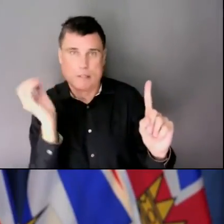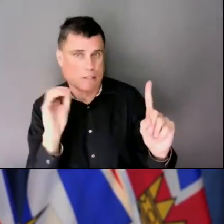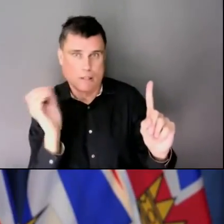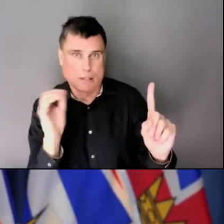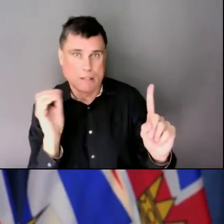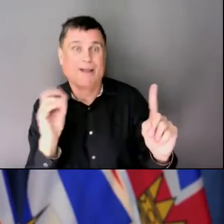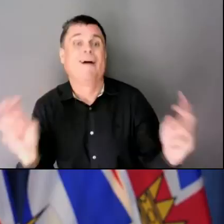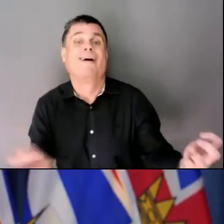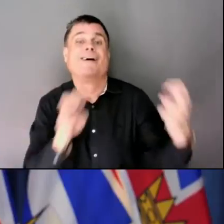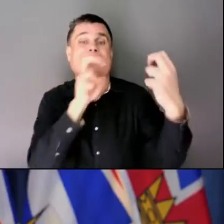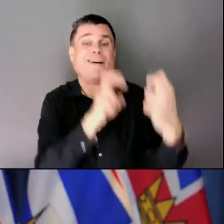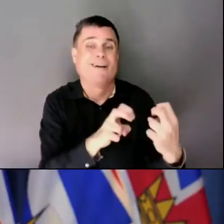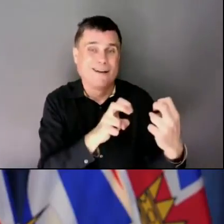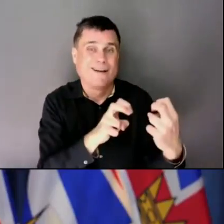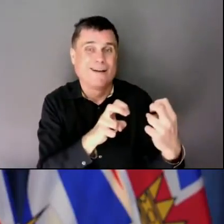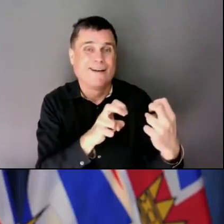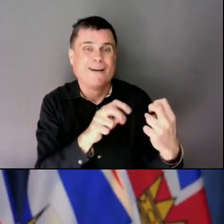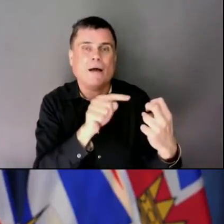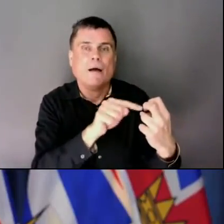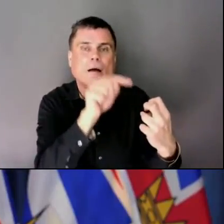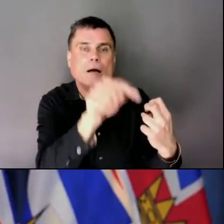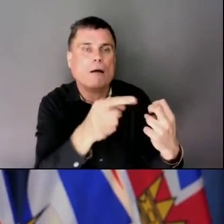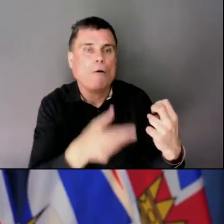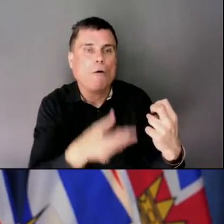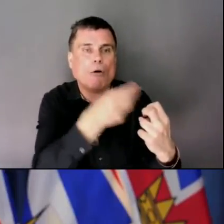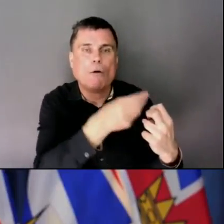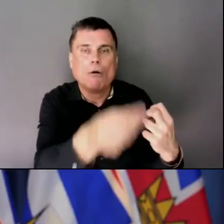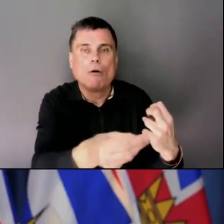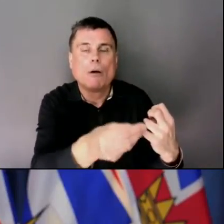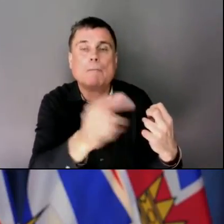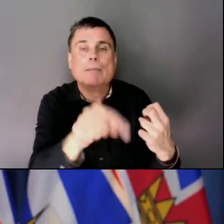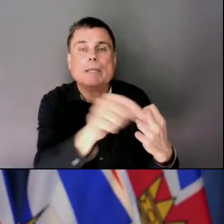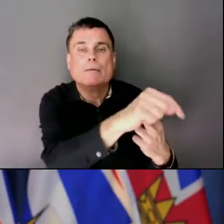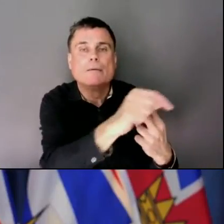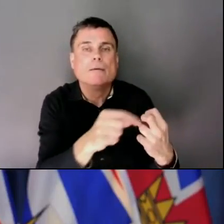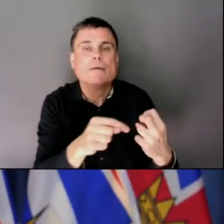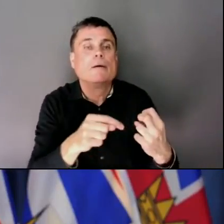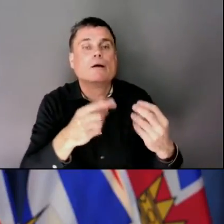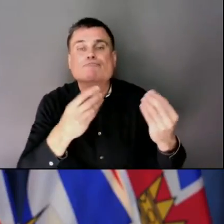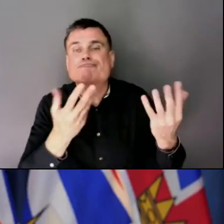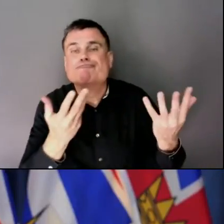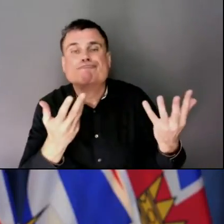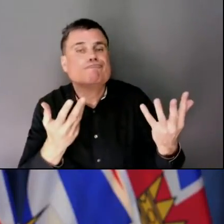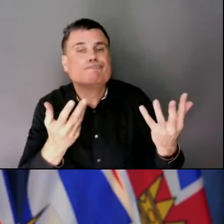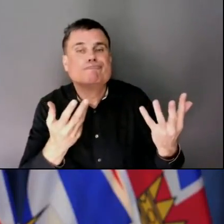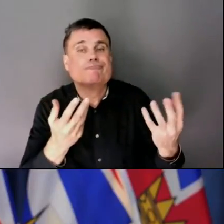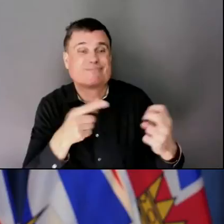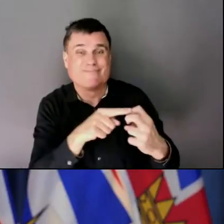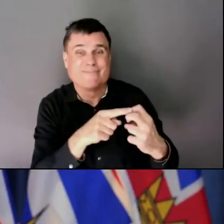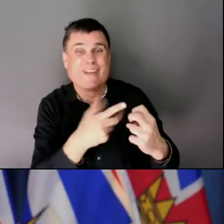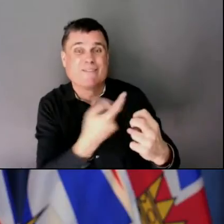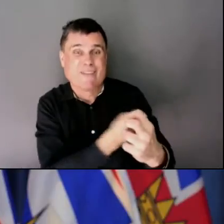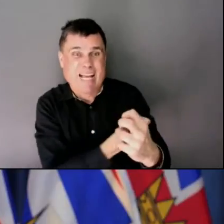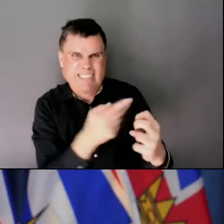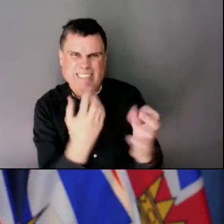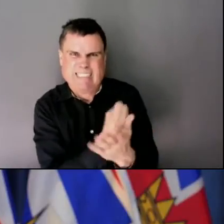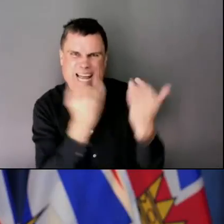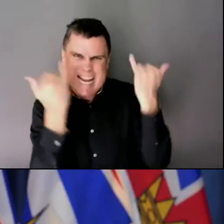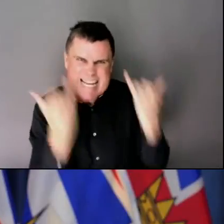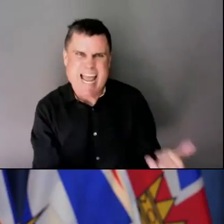is not as mobile as they are, but are actually receiving the vaccine today. And I'm just wondering about those two